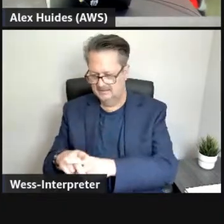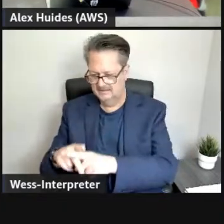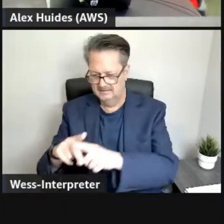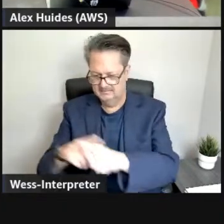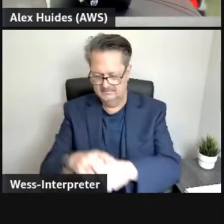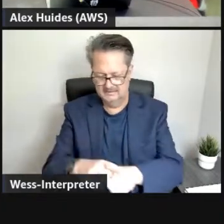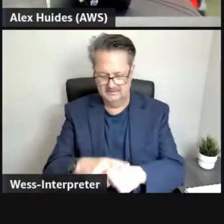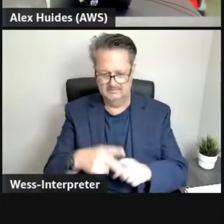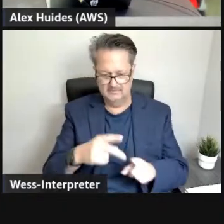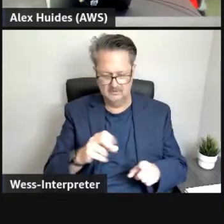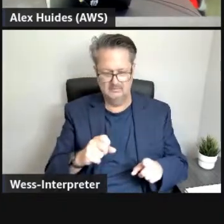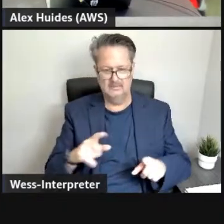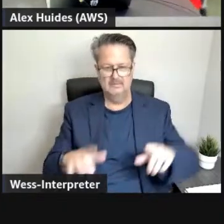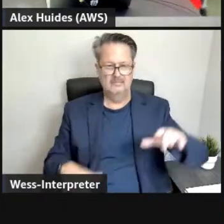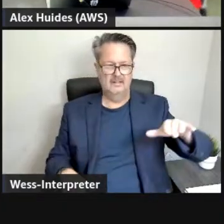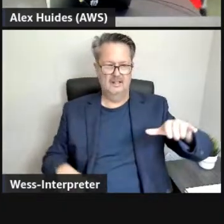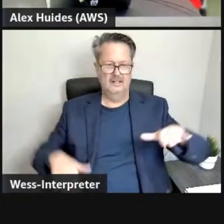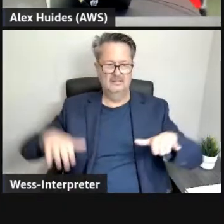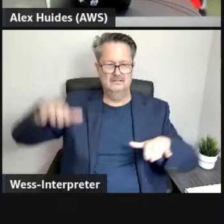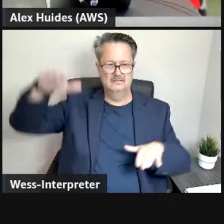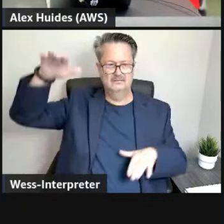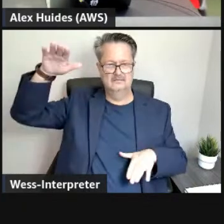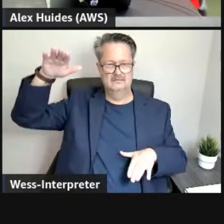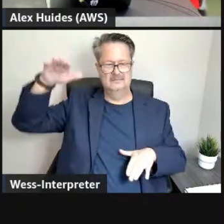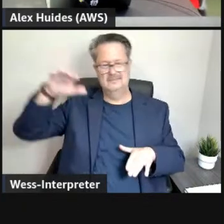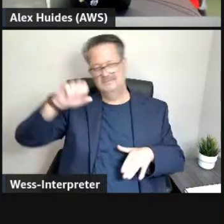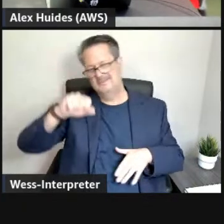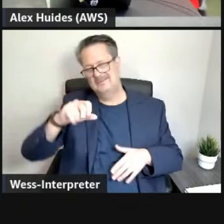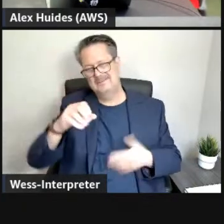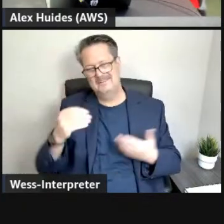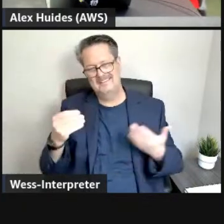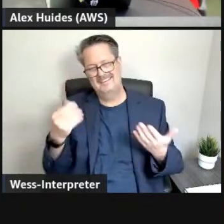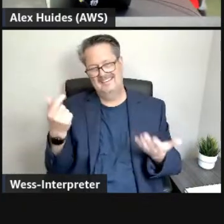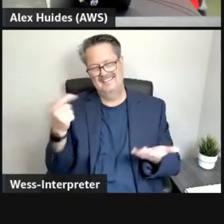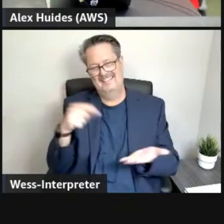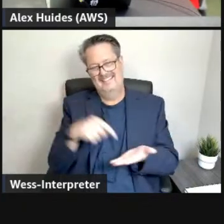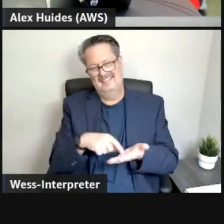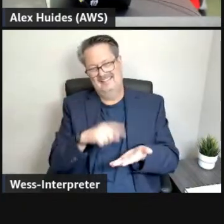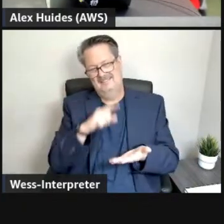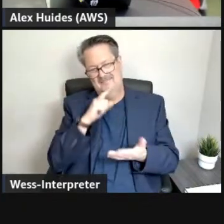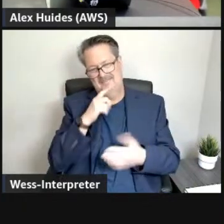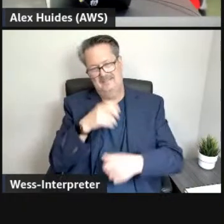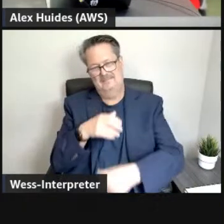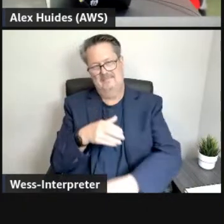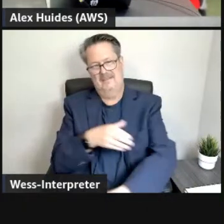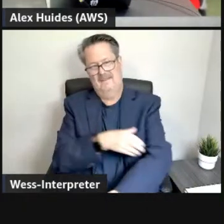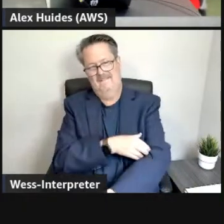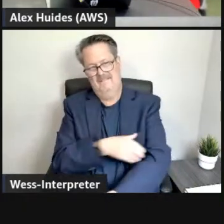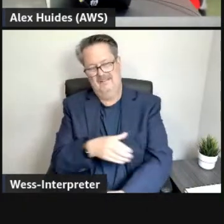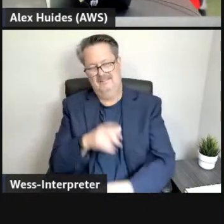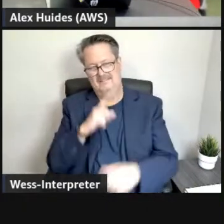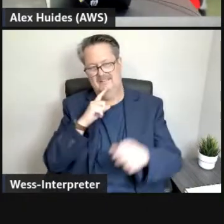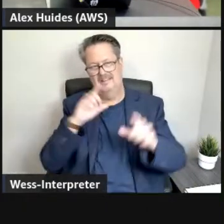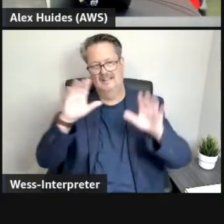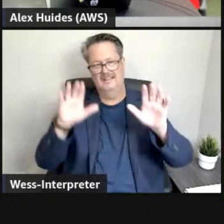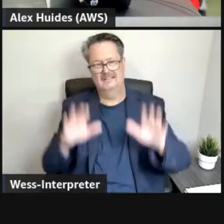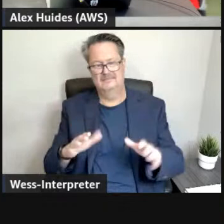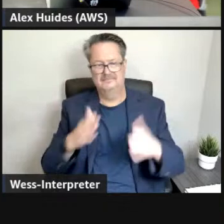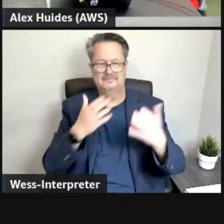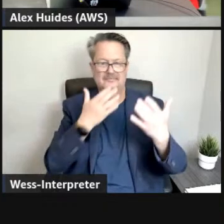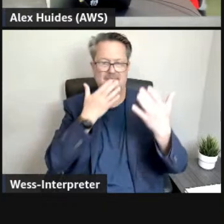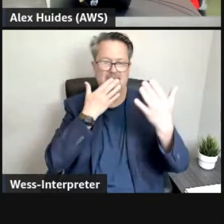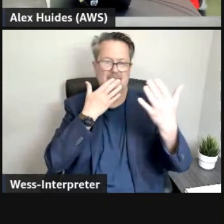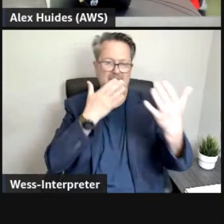you need IP, all these resources. Everything. So this is pretty powerful, pretty Awesome. amazing, yes. Well, thank